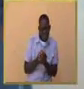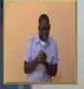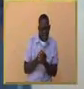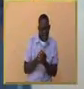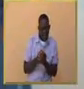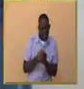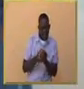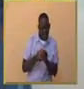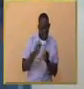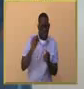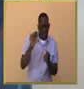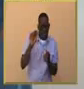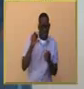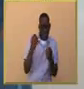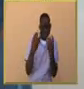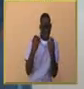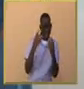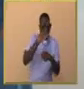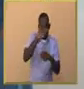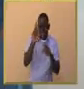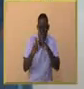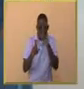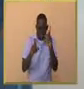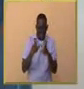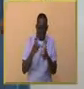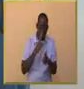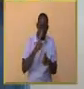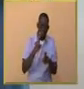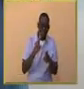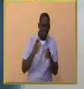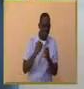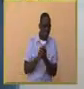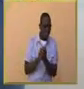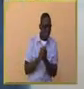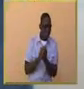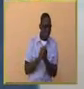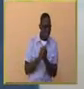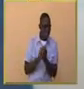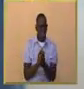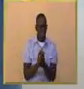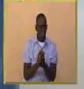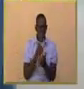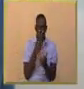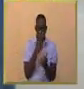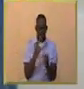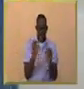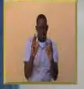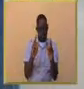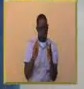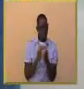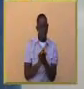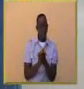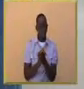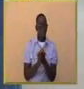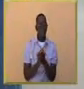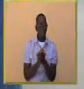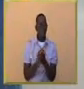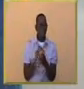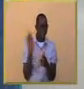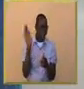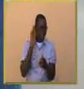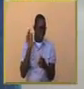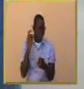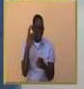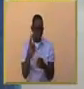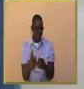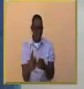Rebecca, you have too many questions that I can't answer. You see, let's just go to the conference room and hear what